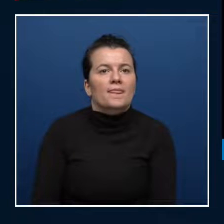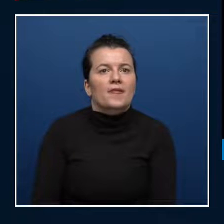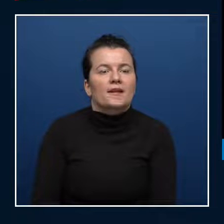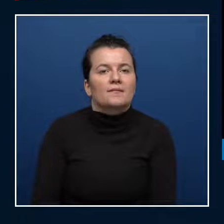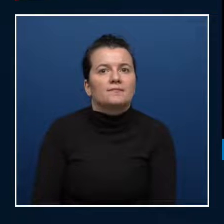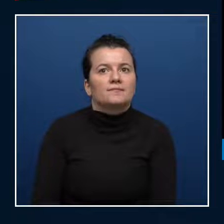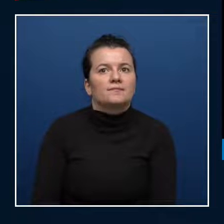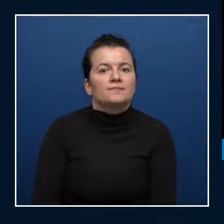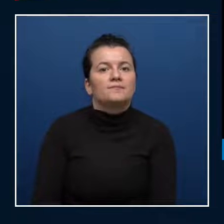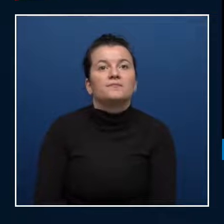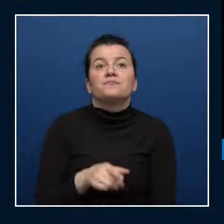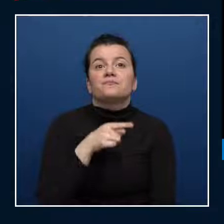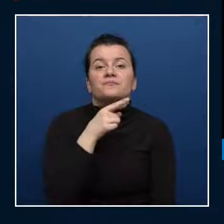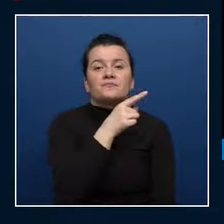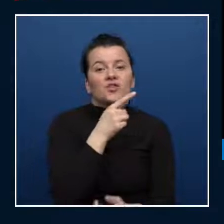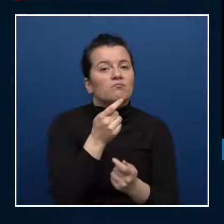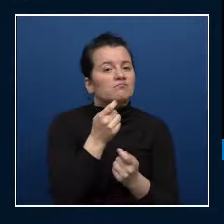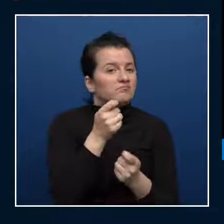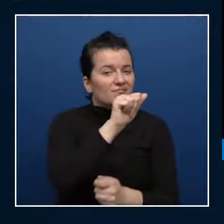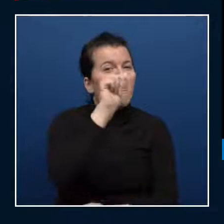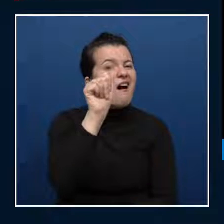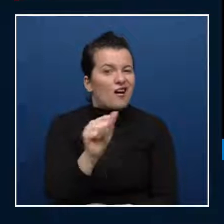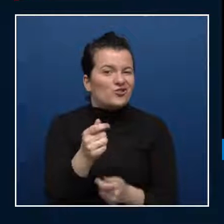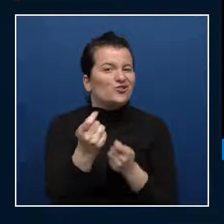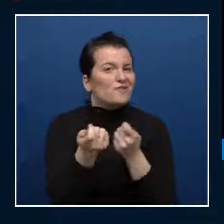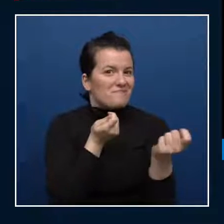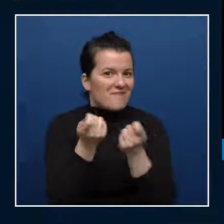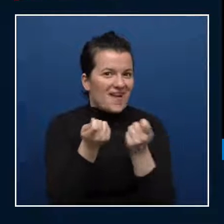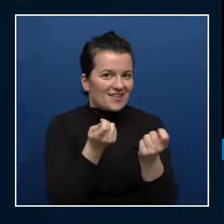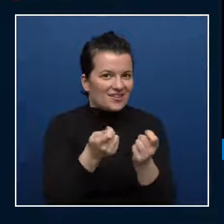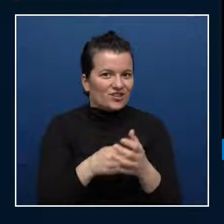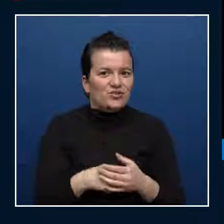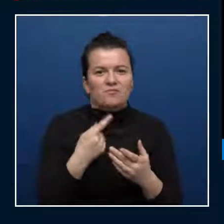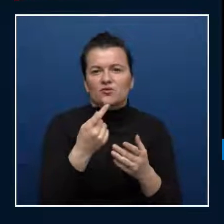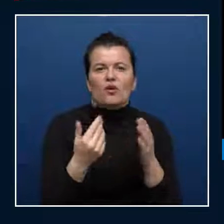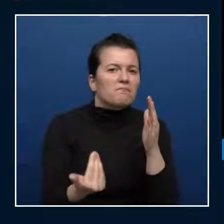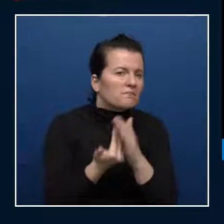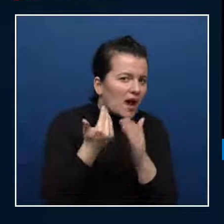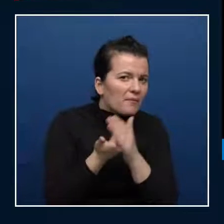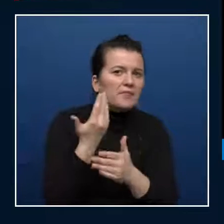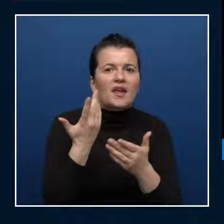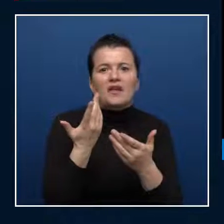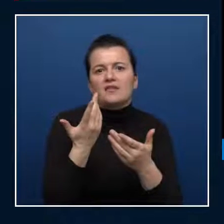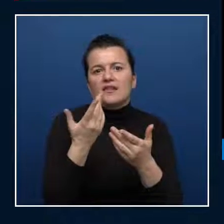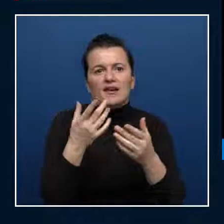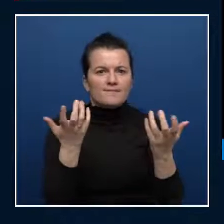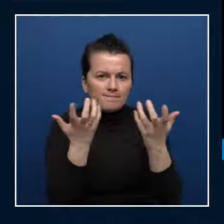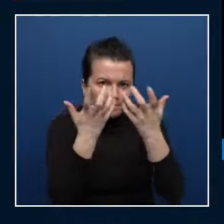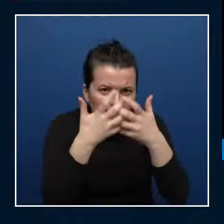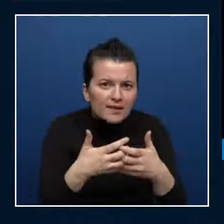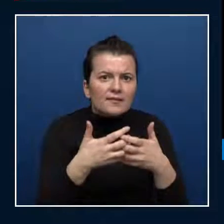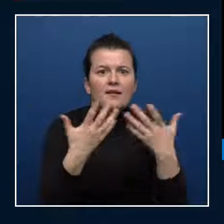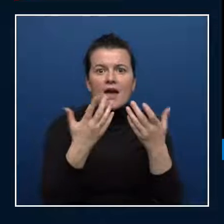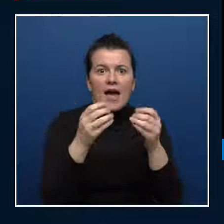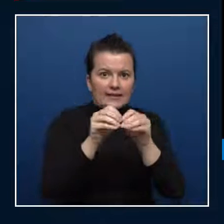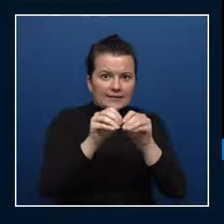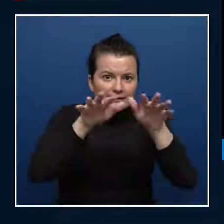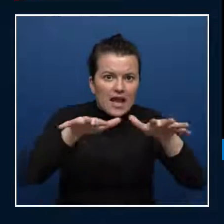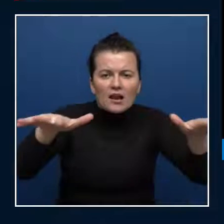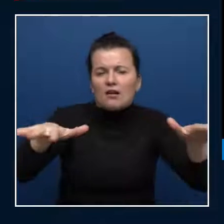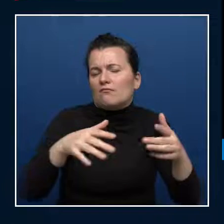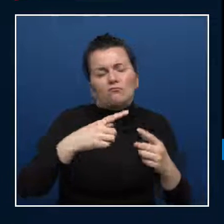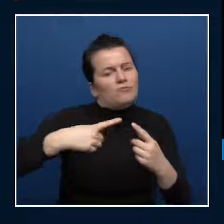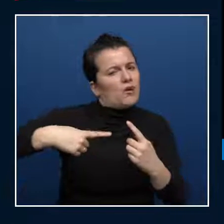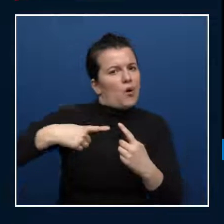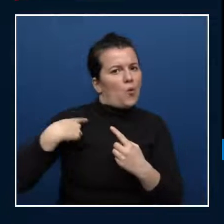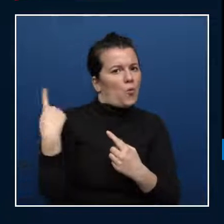managed service on Azure, so we take care of the patching, the updating, the provisioning, the scaling of it as well. So you can